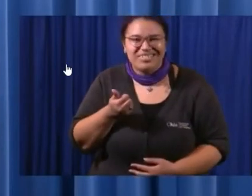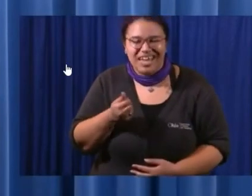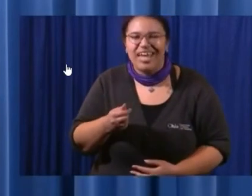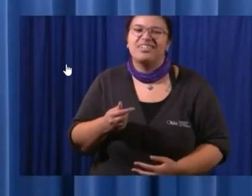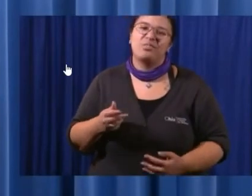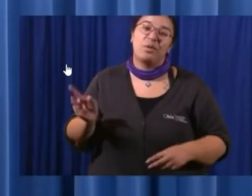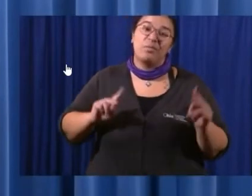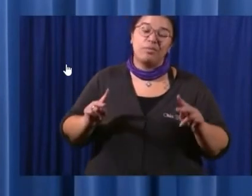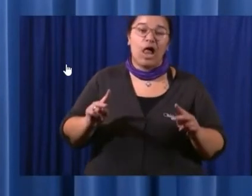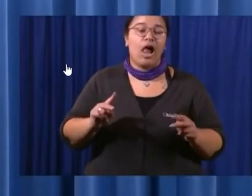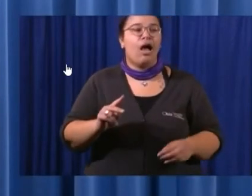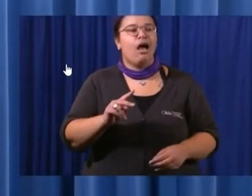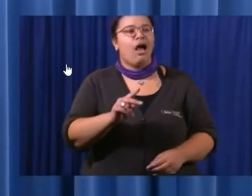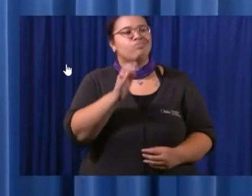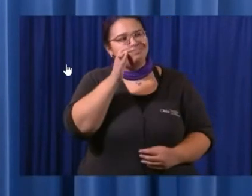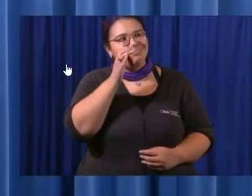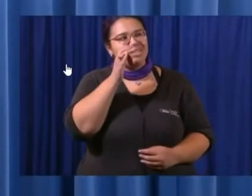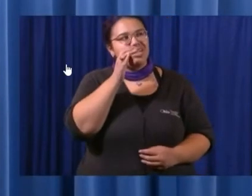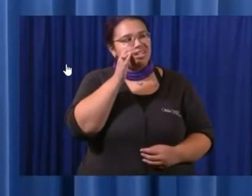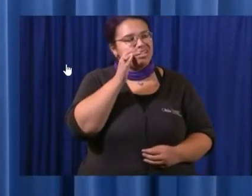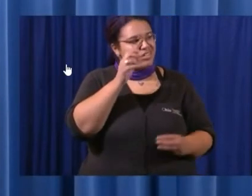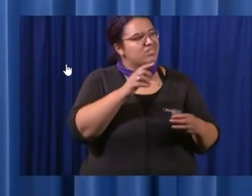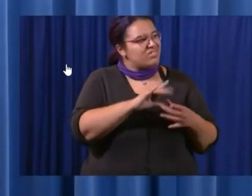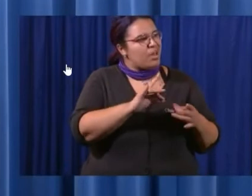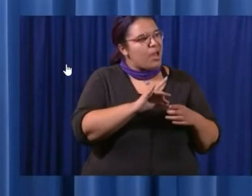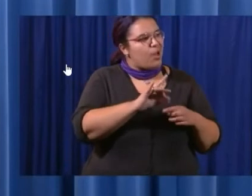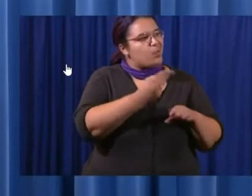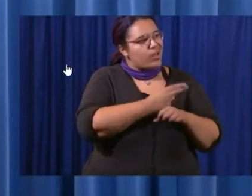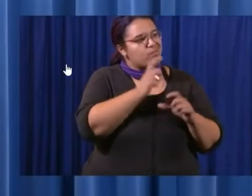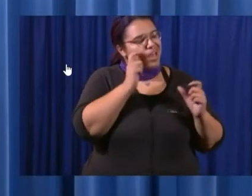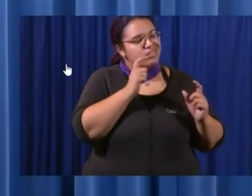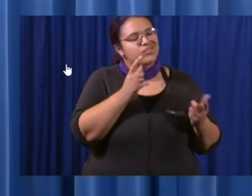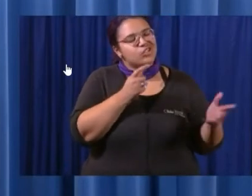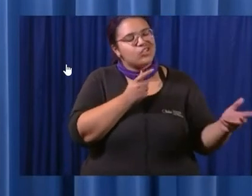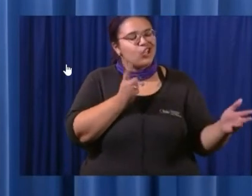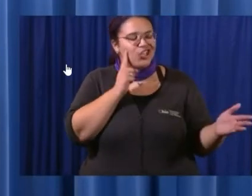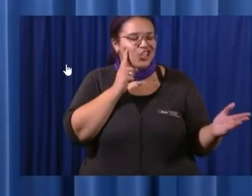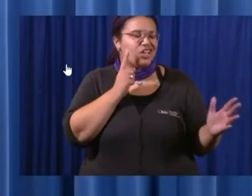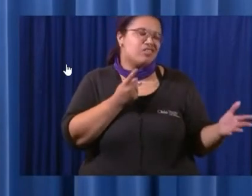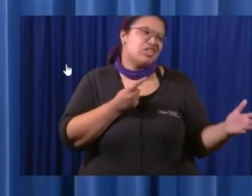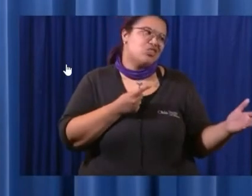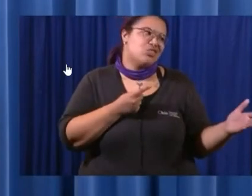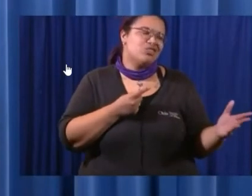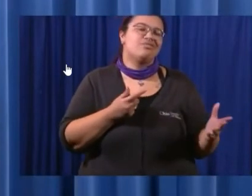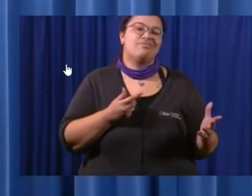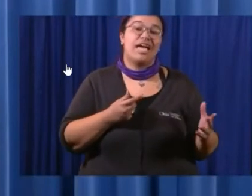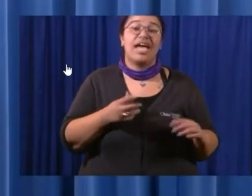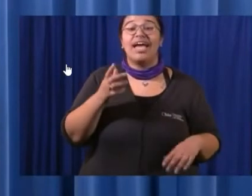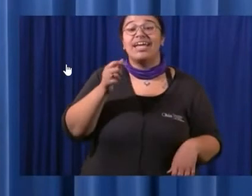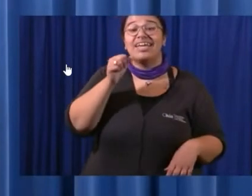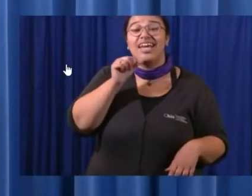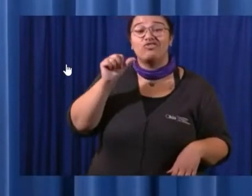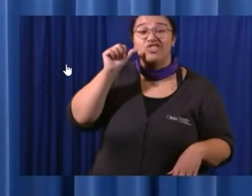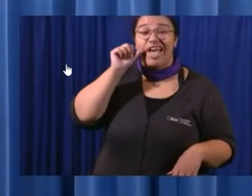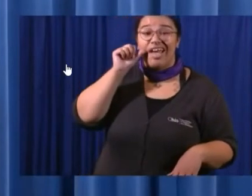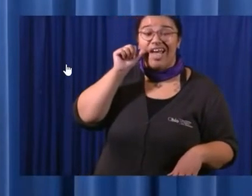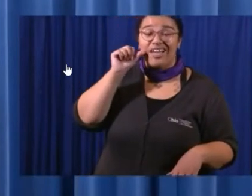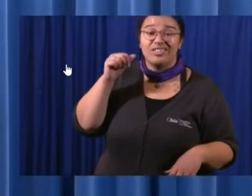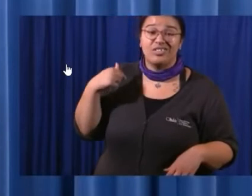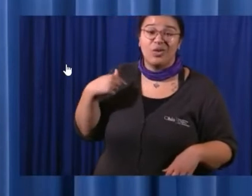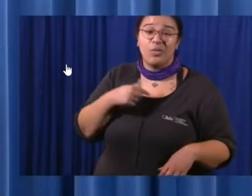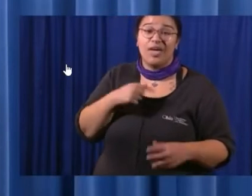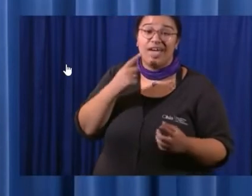get sick of me talking about the mask, but we're doing everything we can. We have, as we announced the other day, we have a very significant